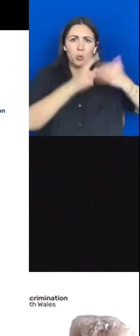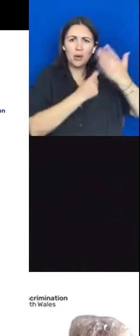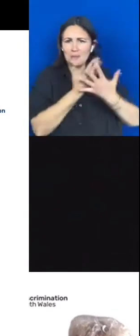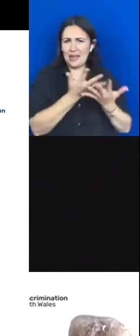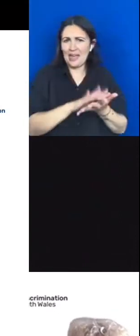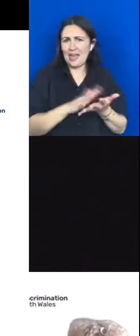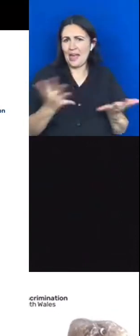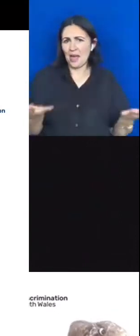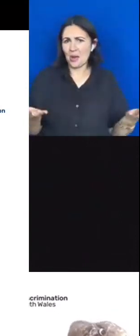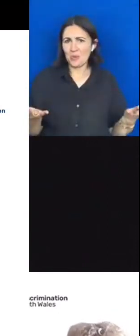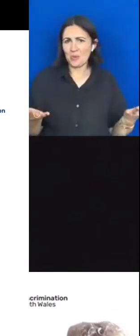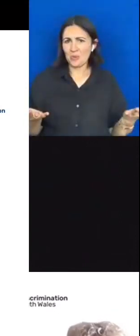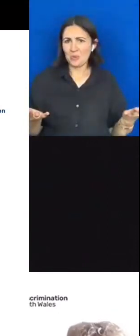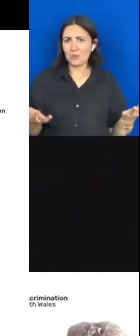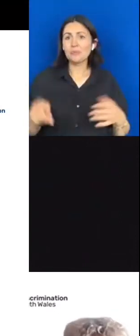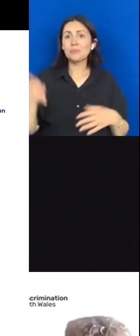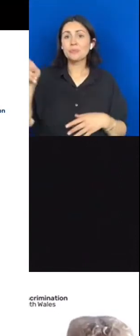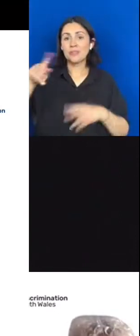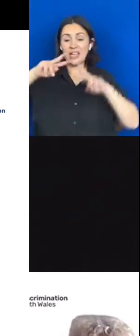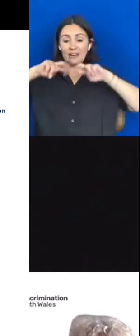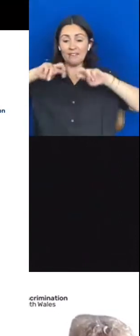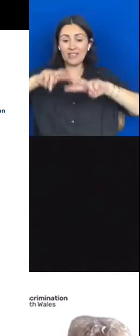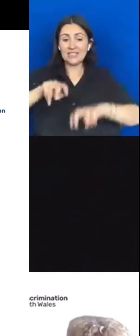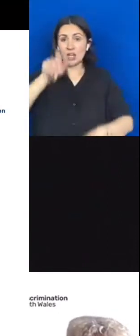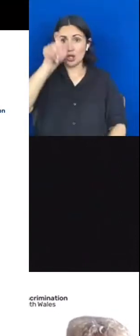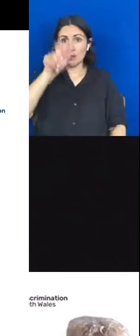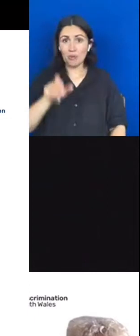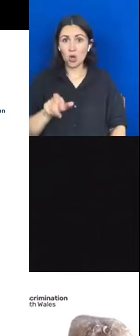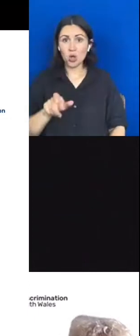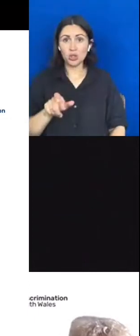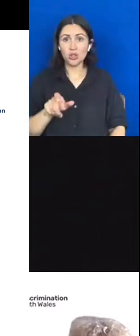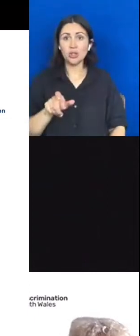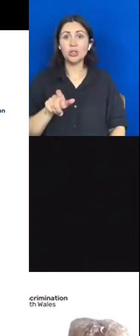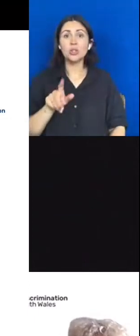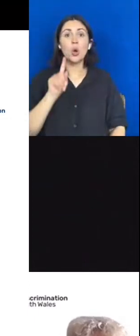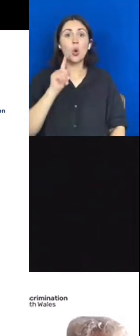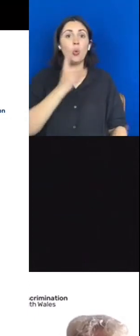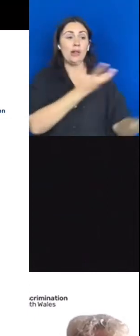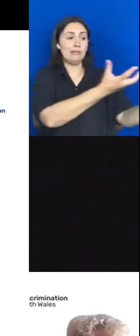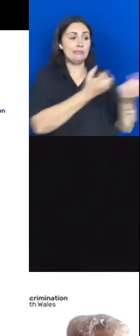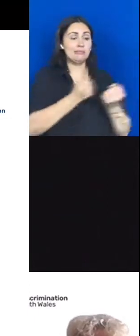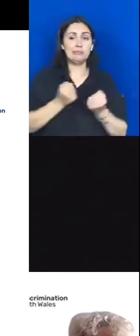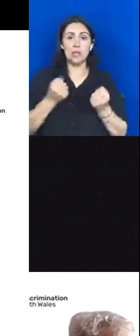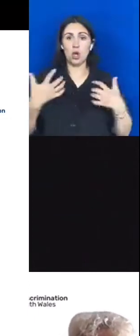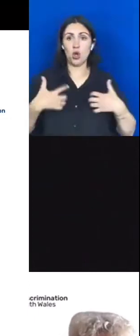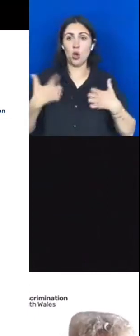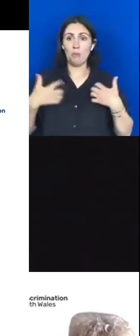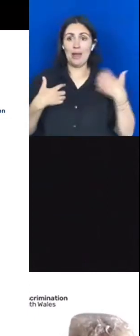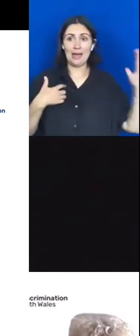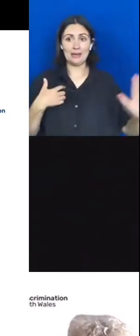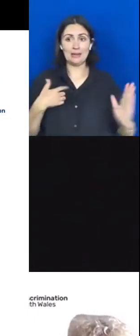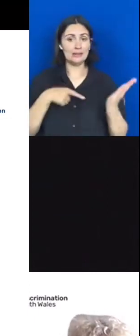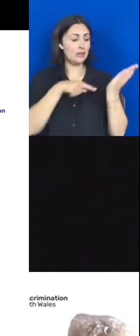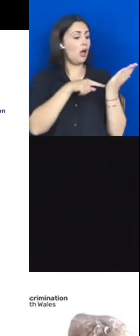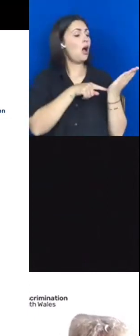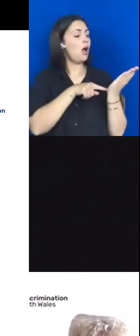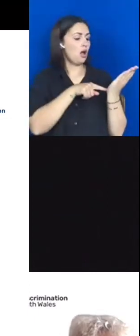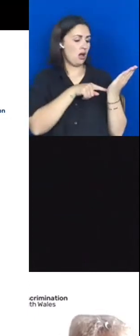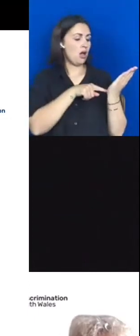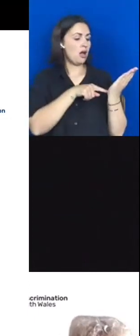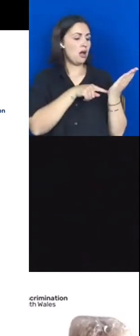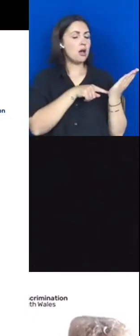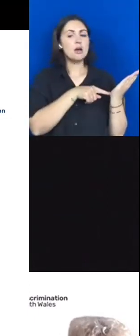The investigation process consists of us sending a copy of the complaint to the respondent, asking them for a written